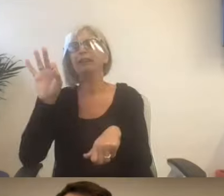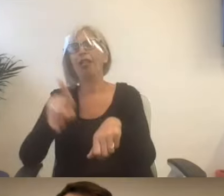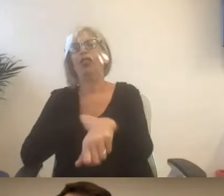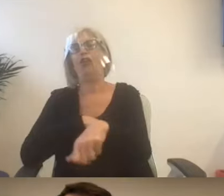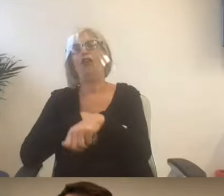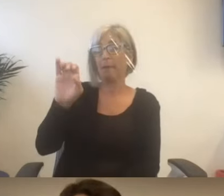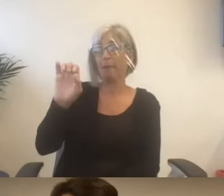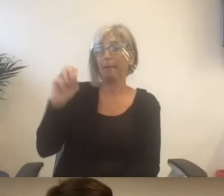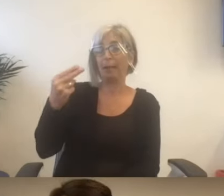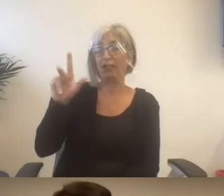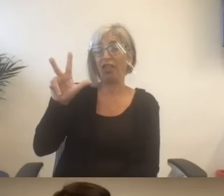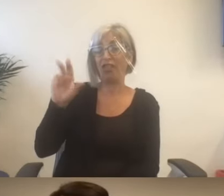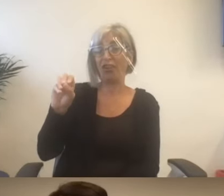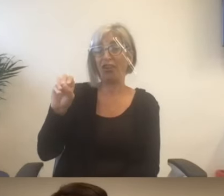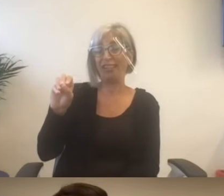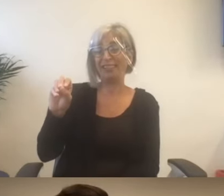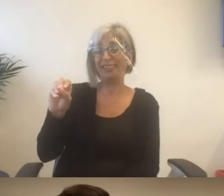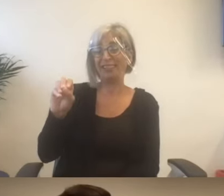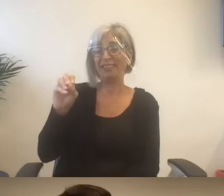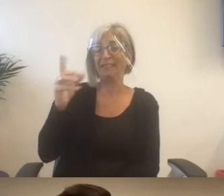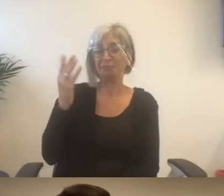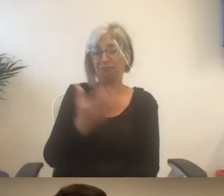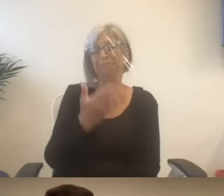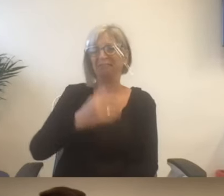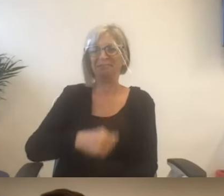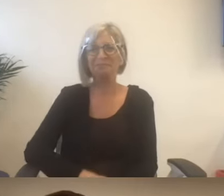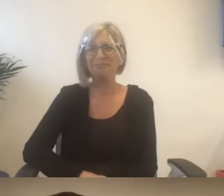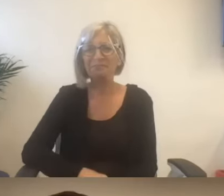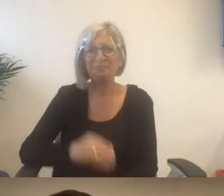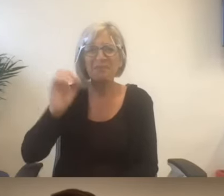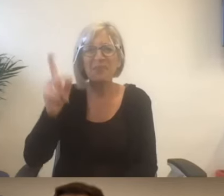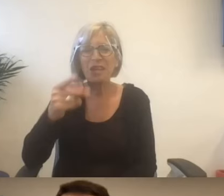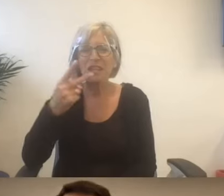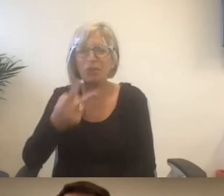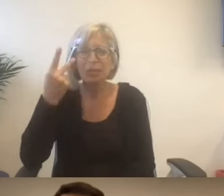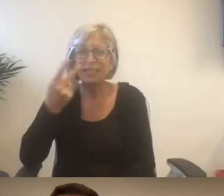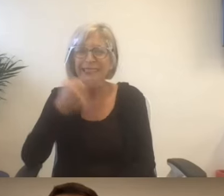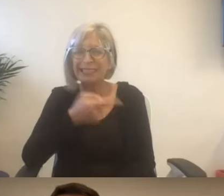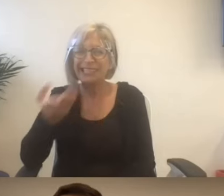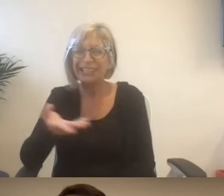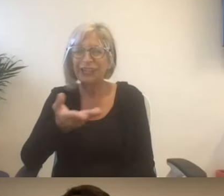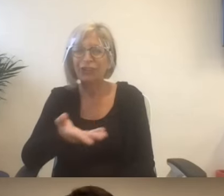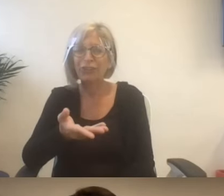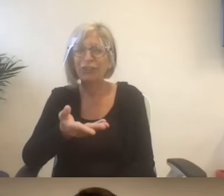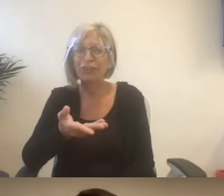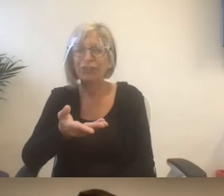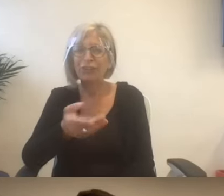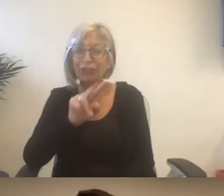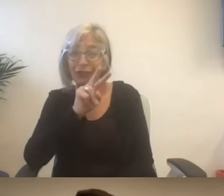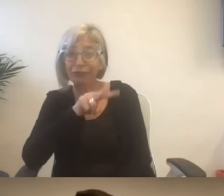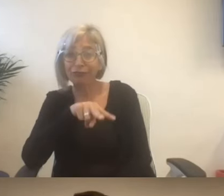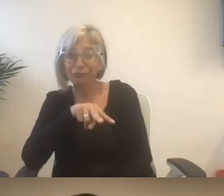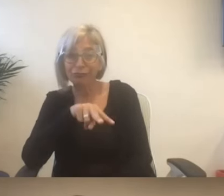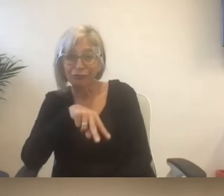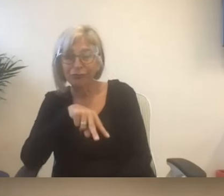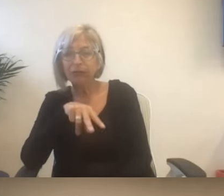stuff. How about a date? March 30th, it's been the trend. All right, so you can see here, brings you back to this. If we wanted to go back